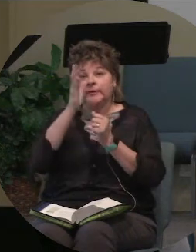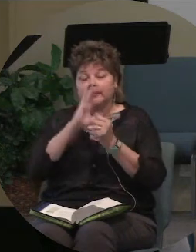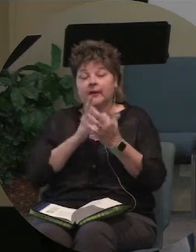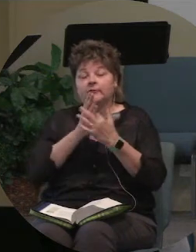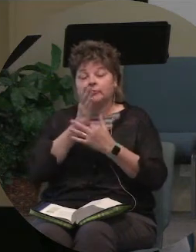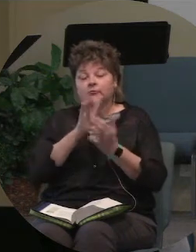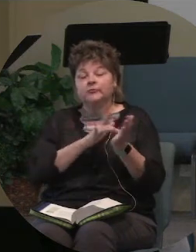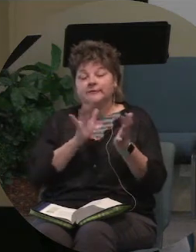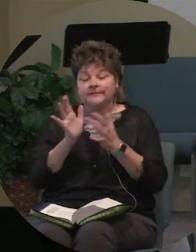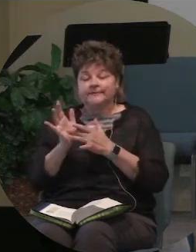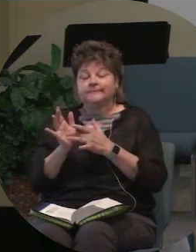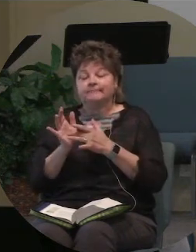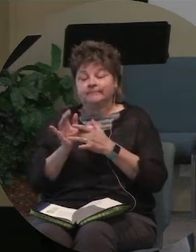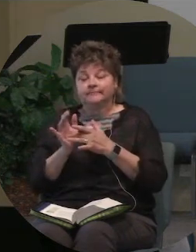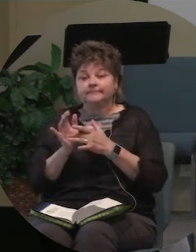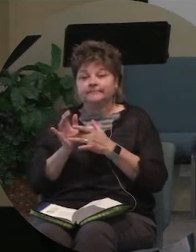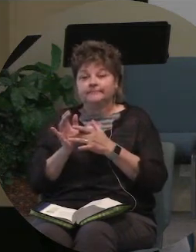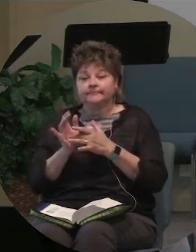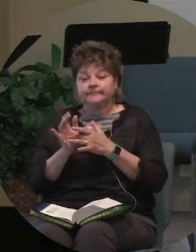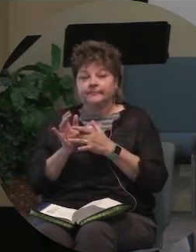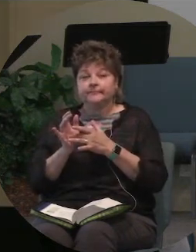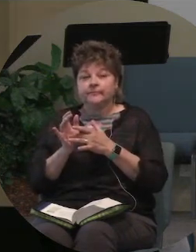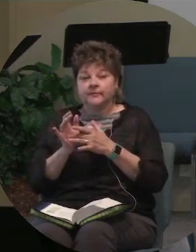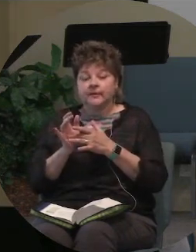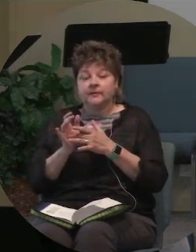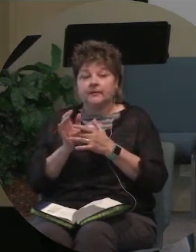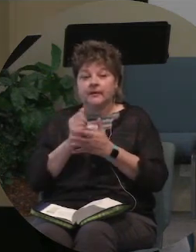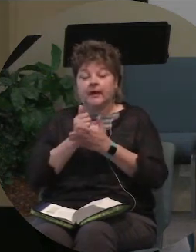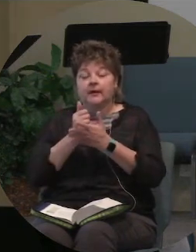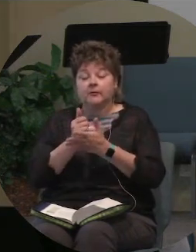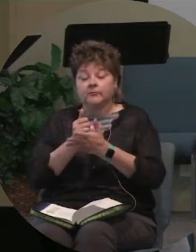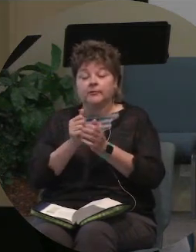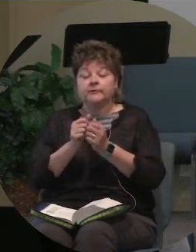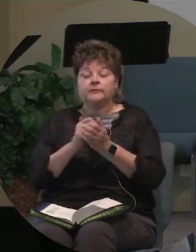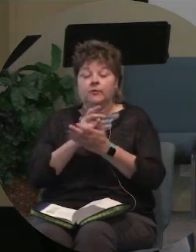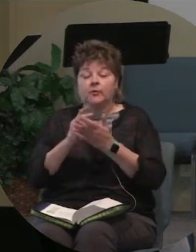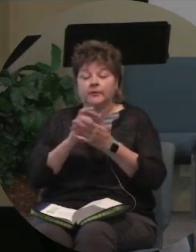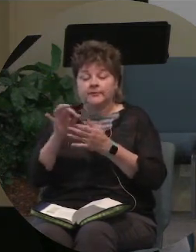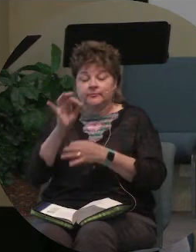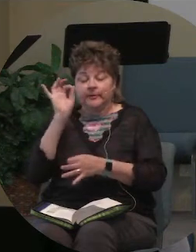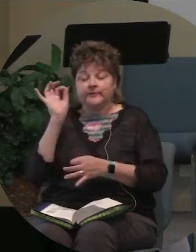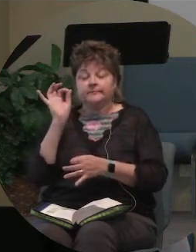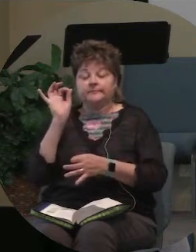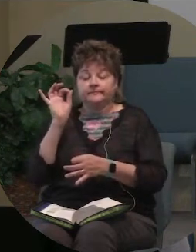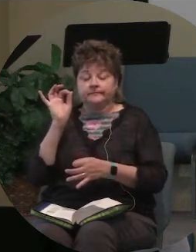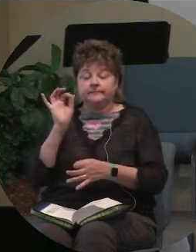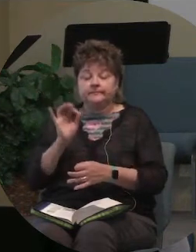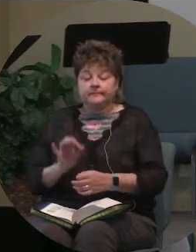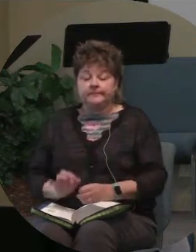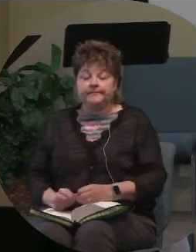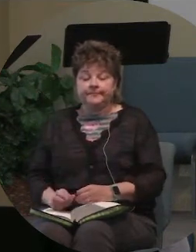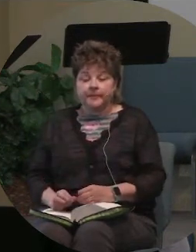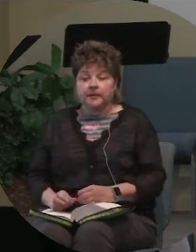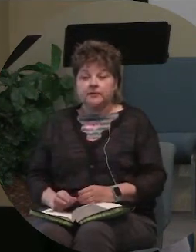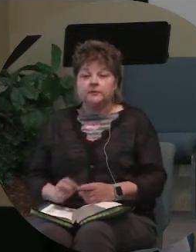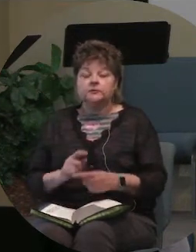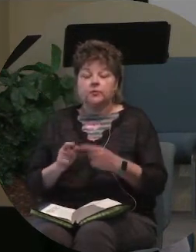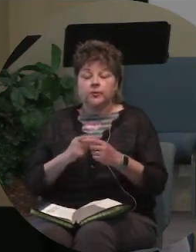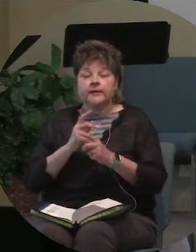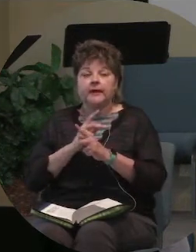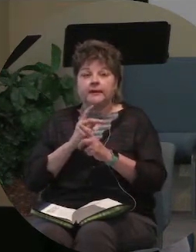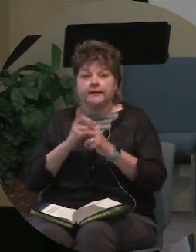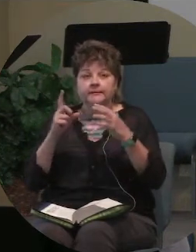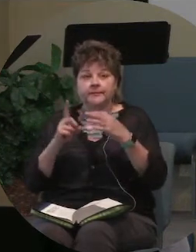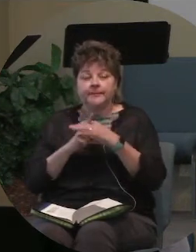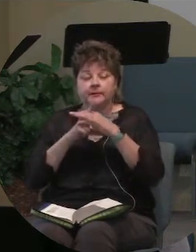Jesus, fostered by the Holy Spirit. And so when that kindness of God